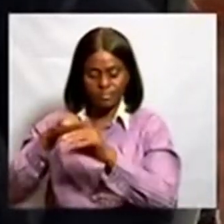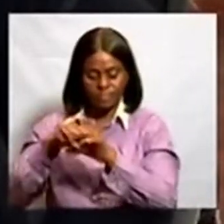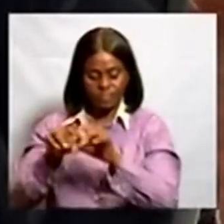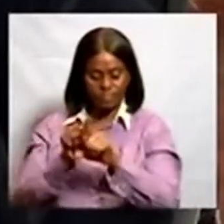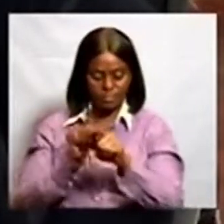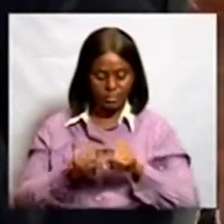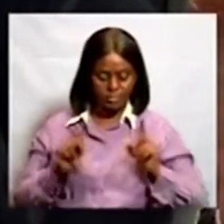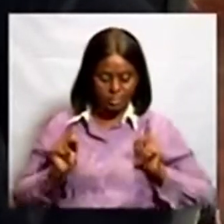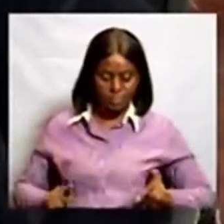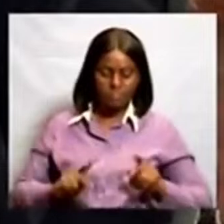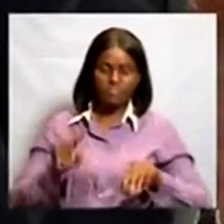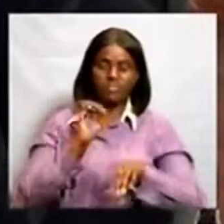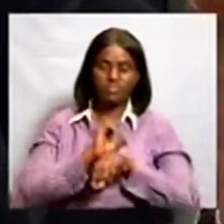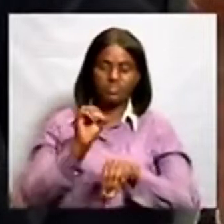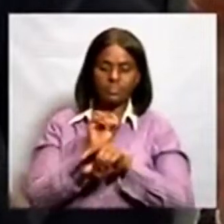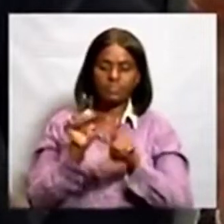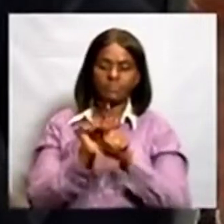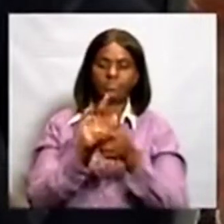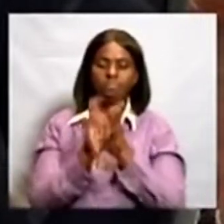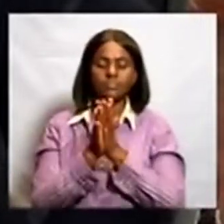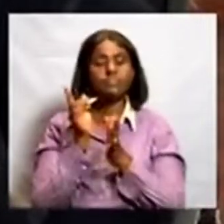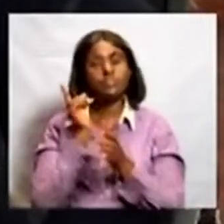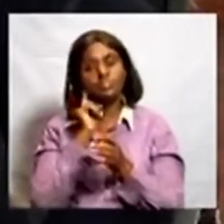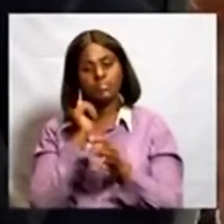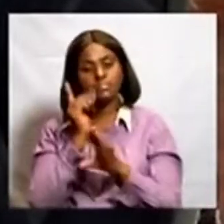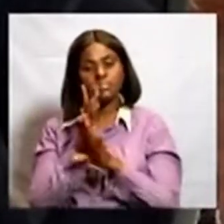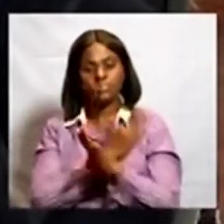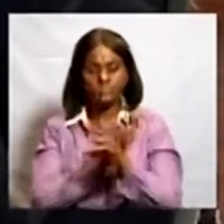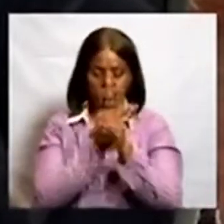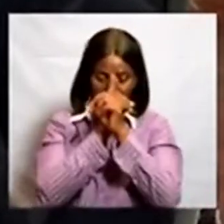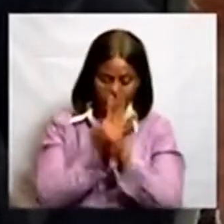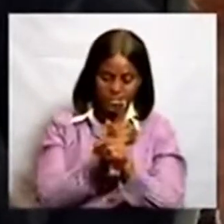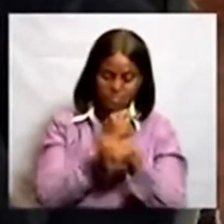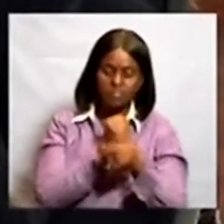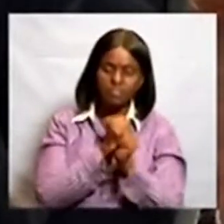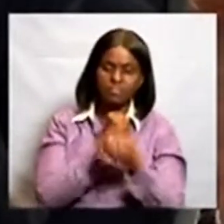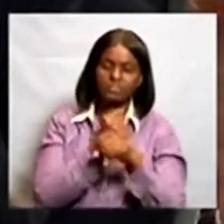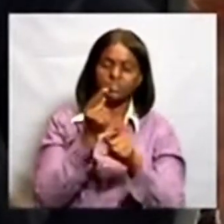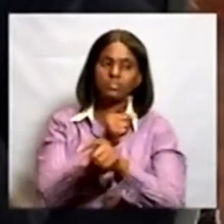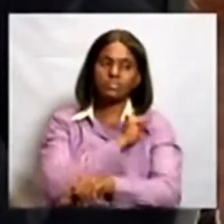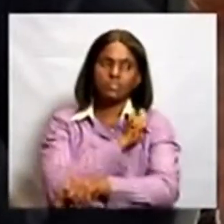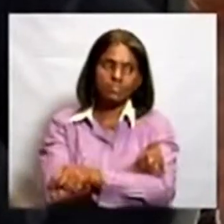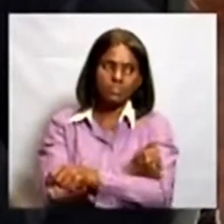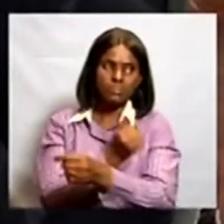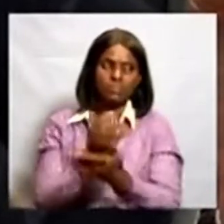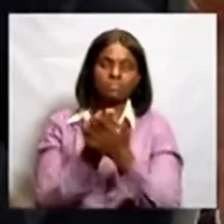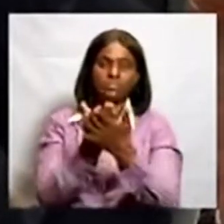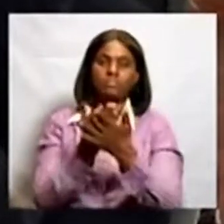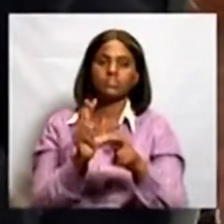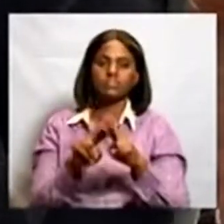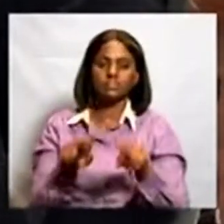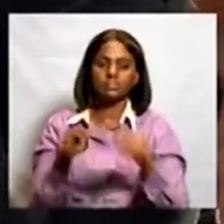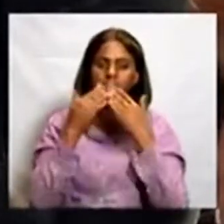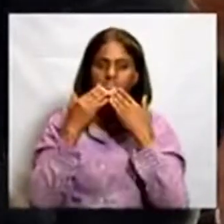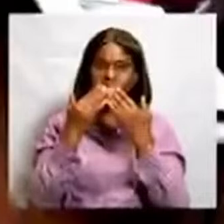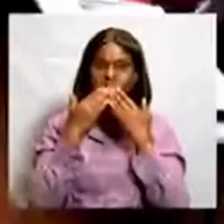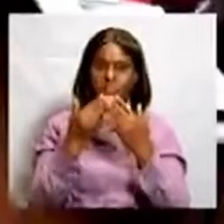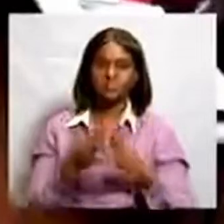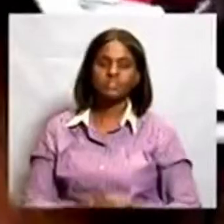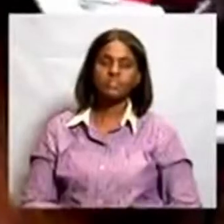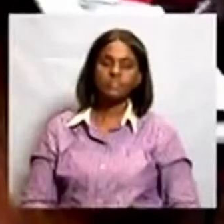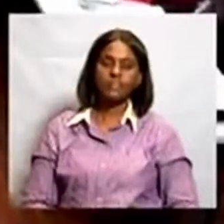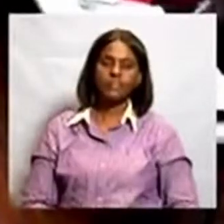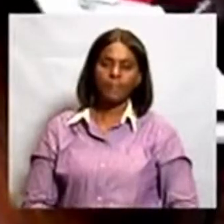affected person an opportunity to be heard before a decision is taken by the authority. I submit, Chair. Thank you.